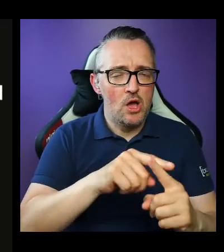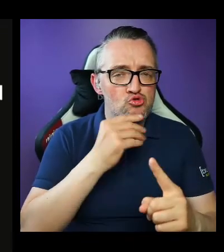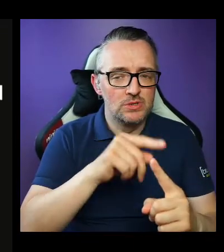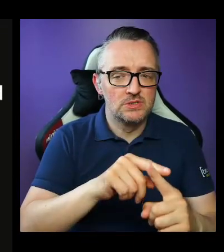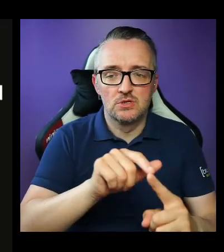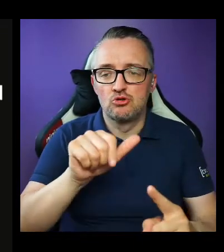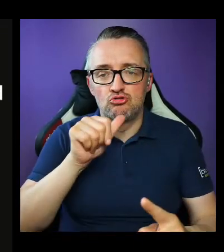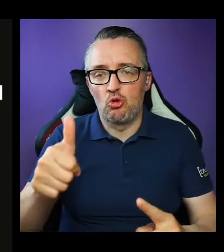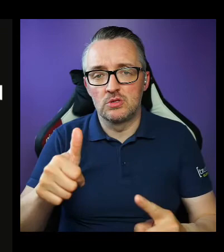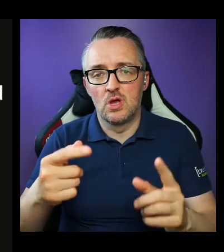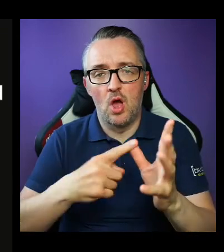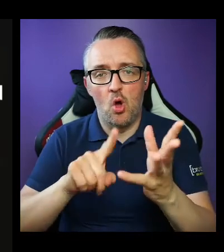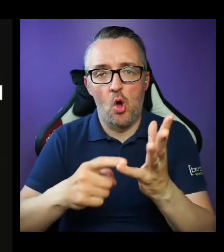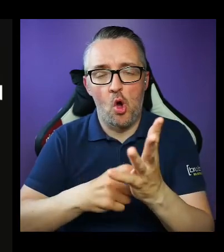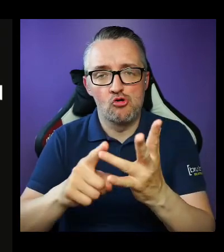of Aurora DB?